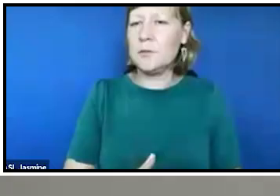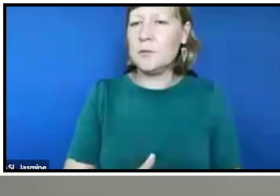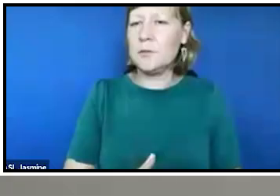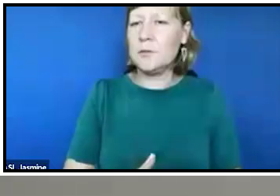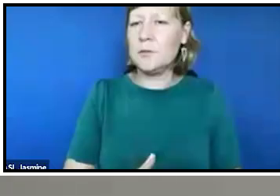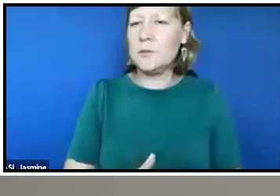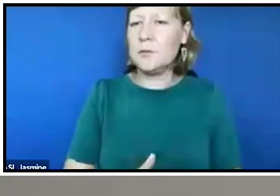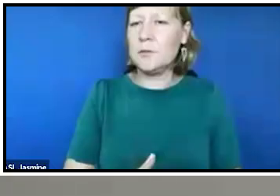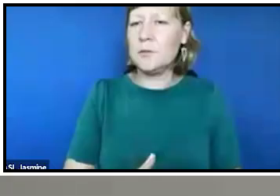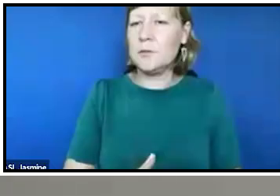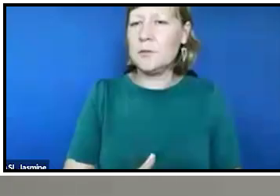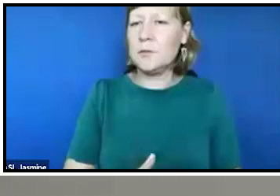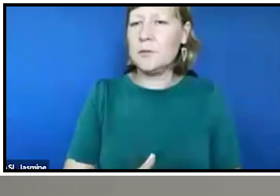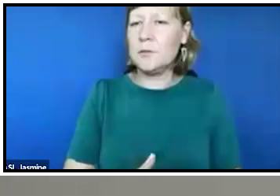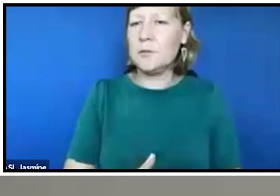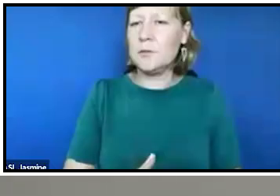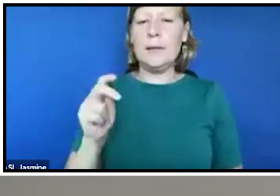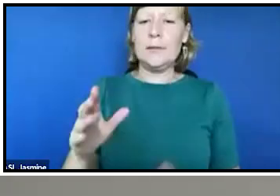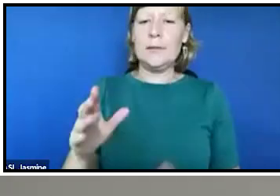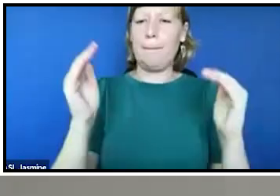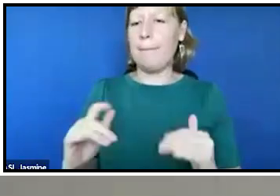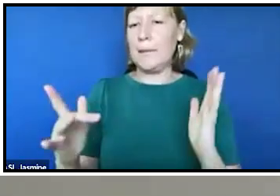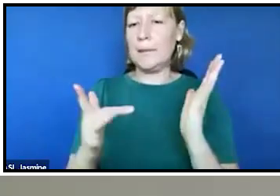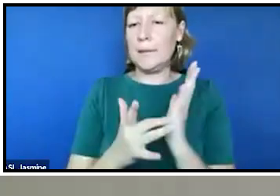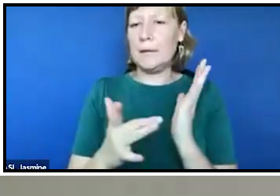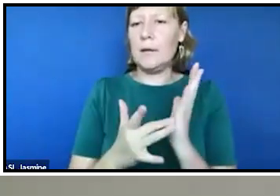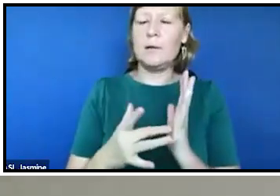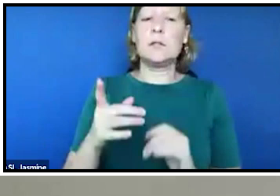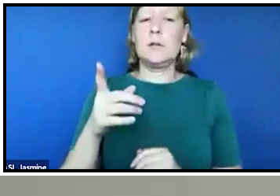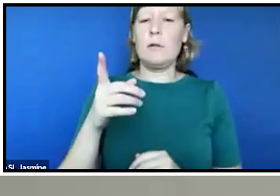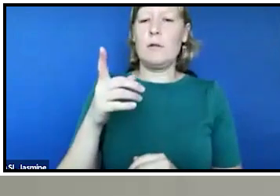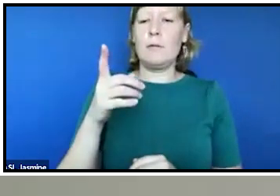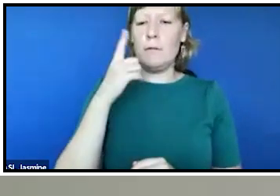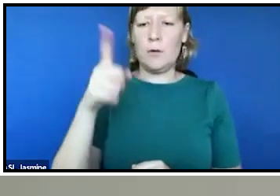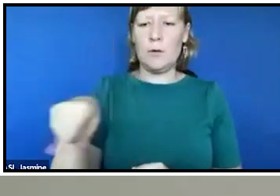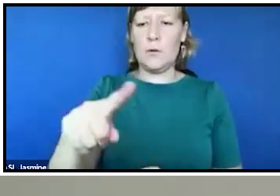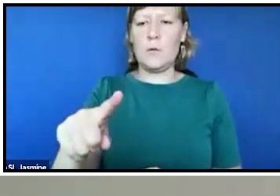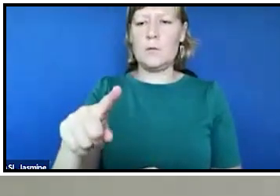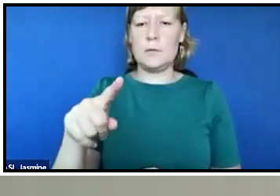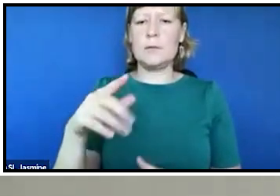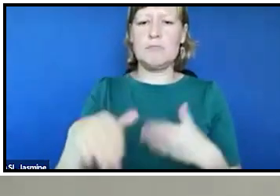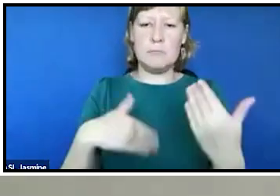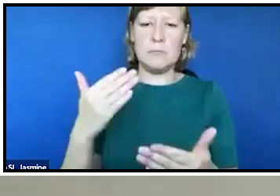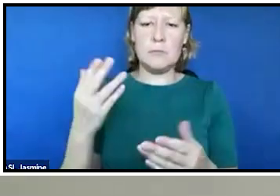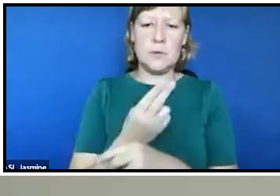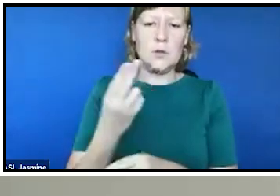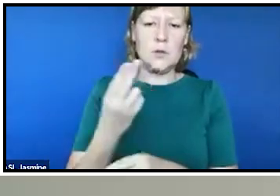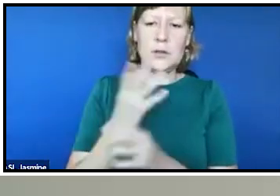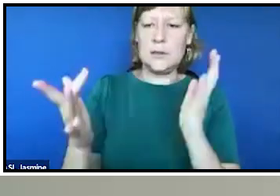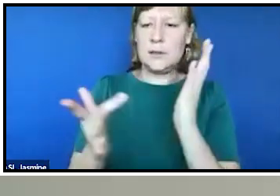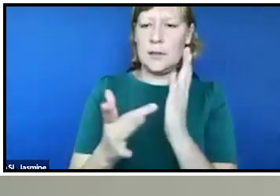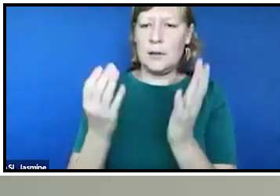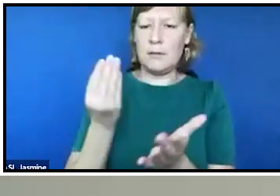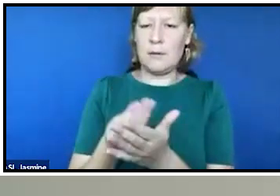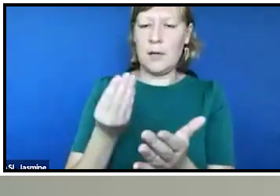All right, so next I'm going to move into technology. For those of you who have gone through the technology fund to receive technology,